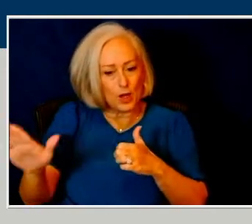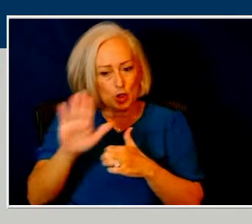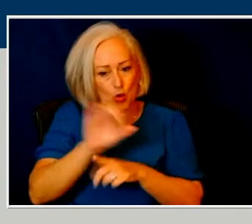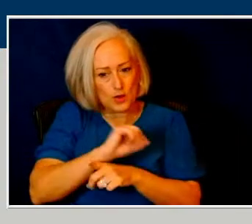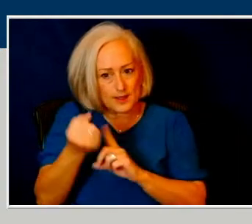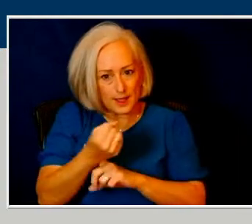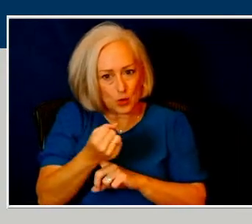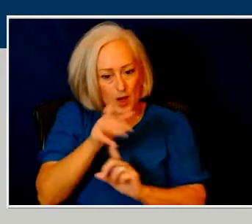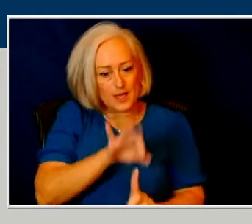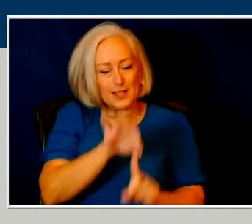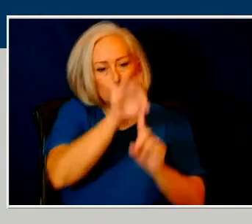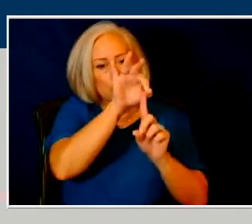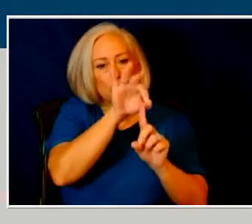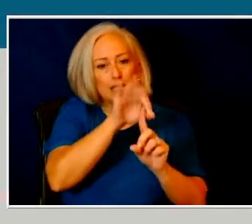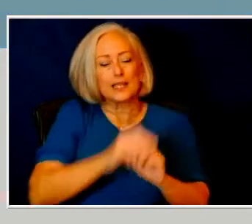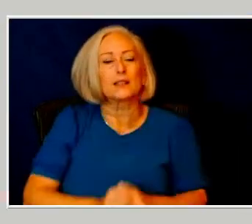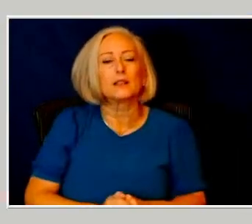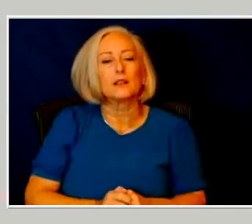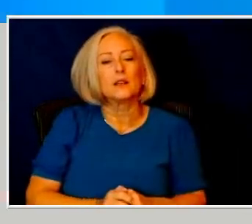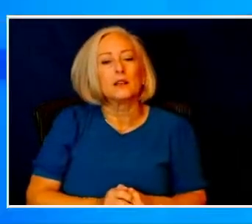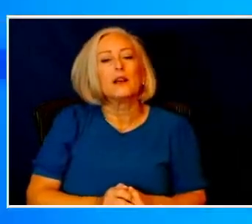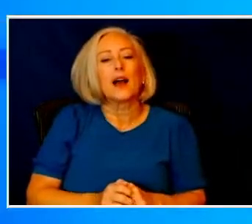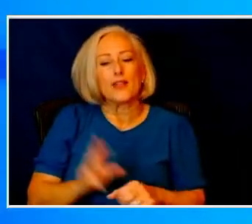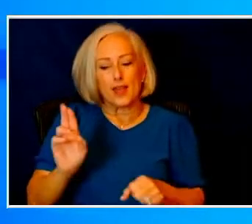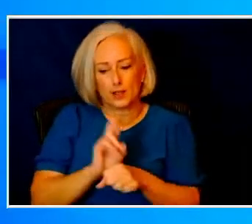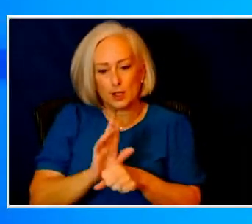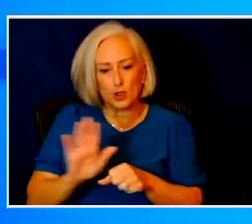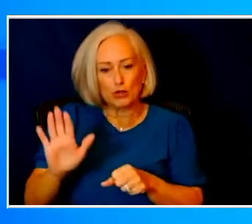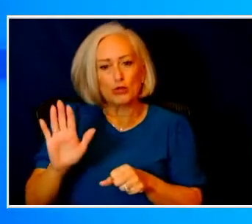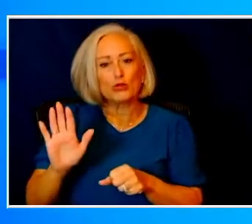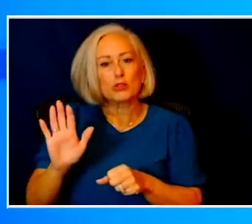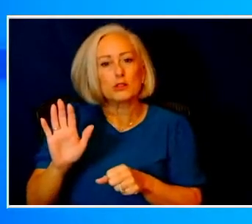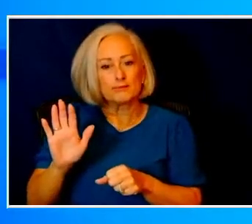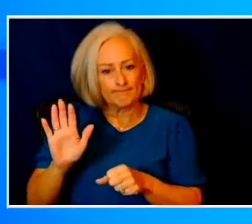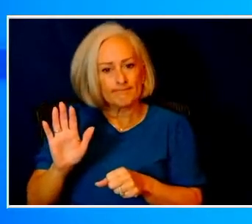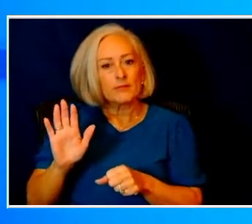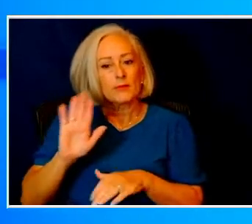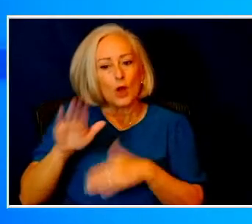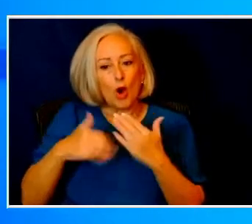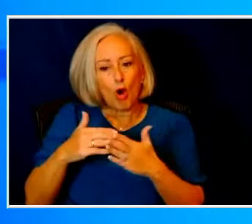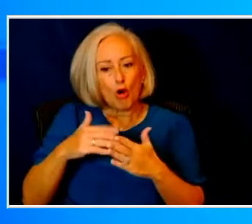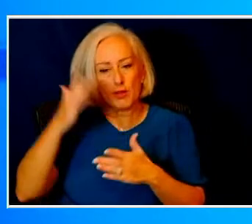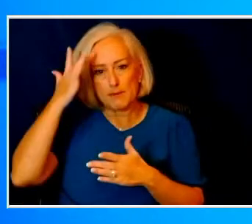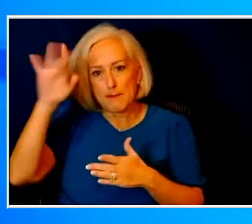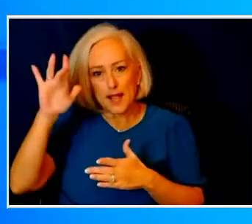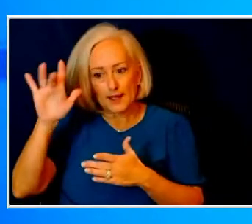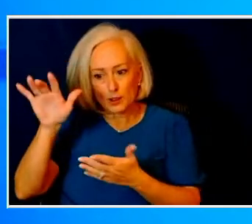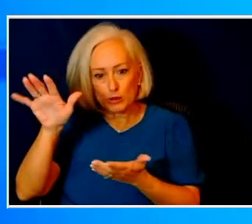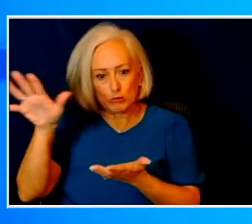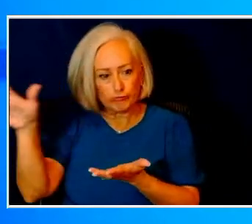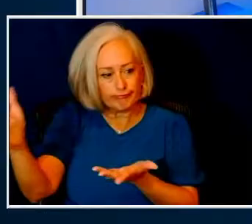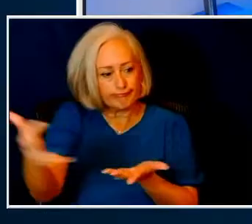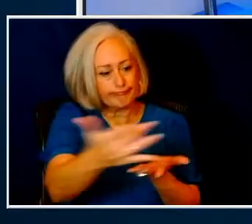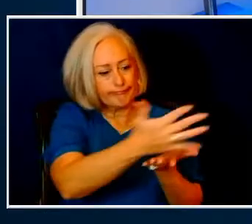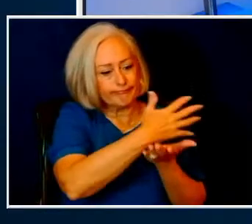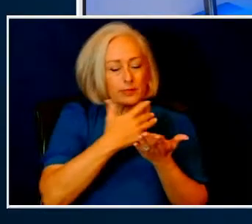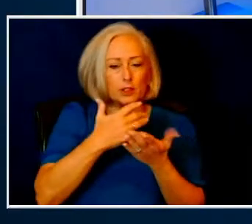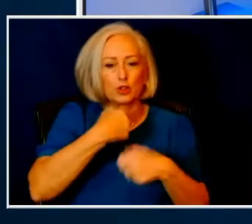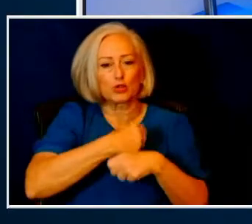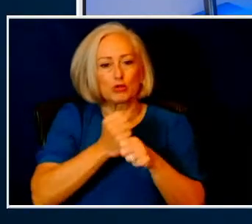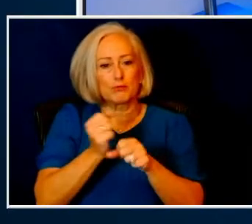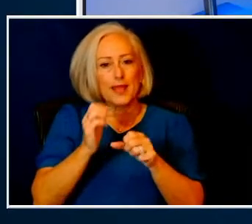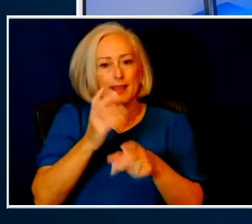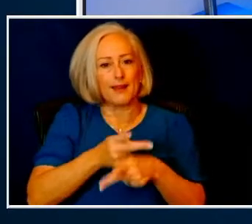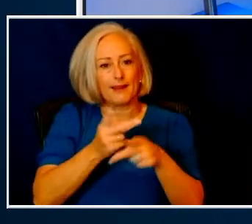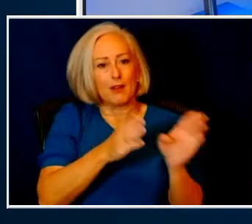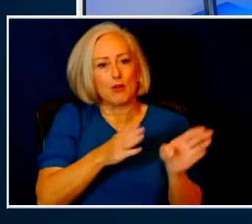unique, and then leverage the expertise of the people around the table, around the center to create a care plan just for you. All right. Thank